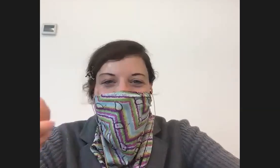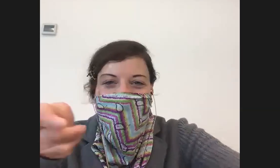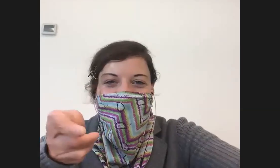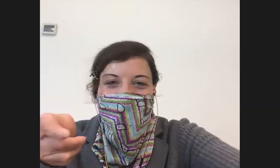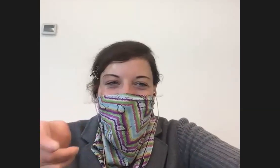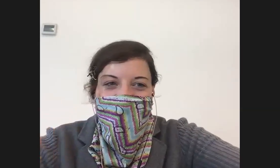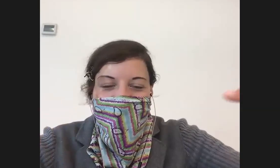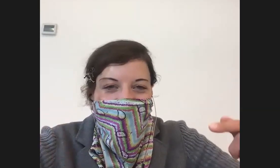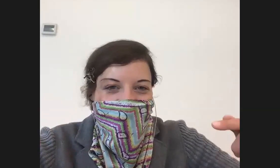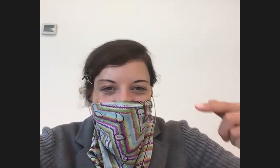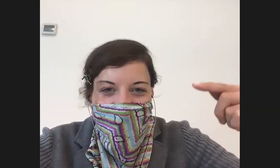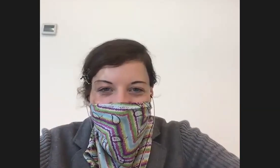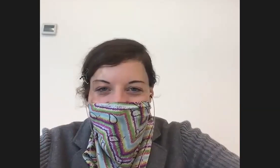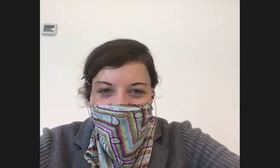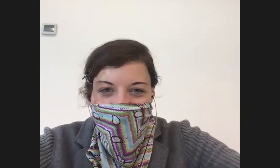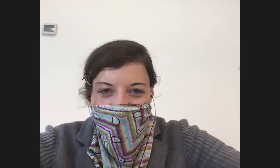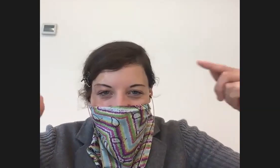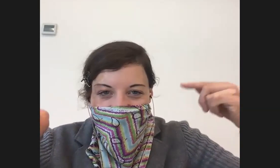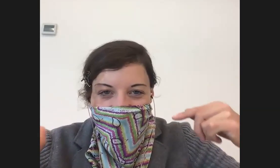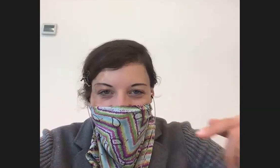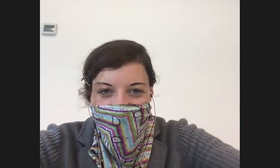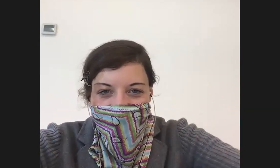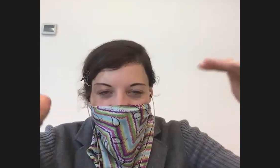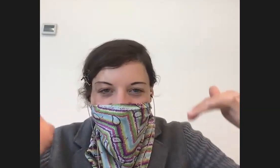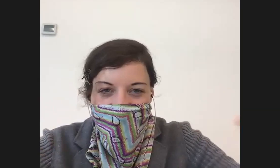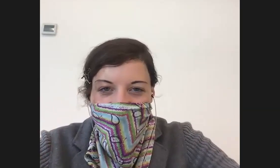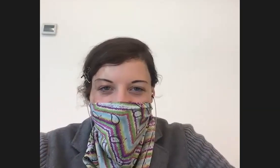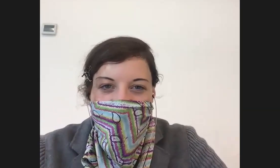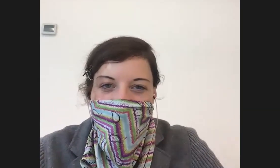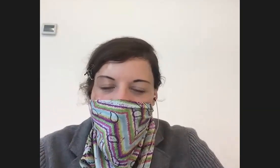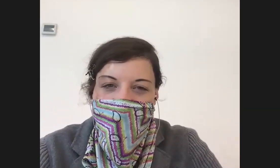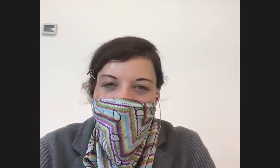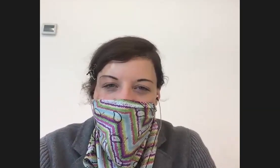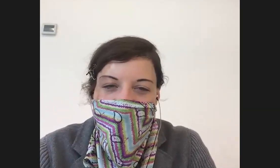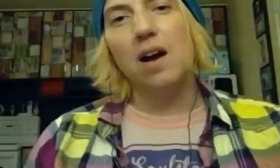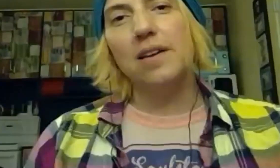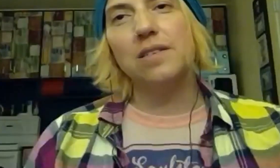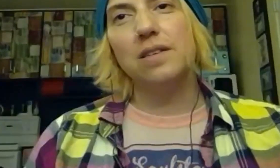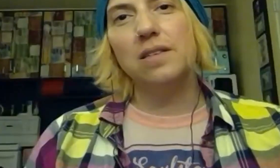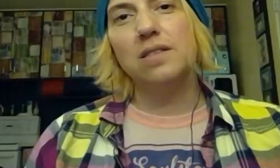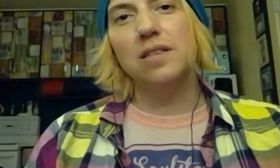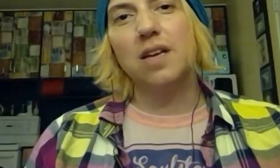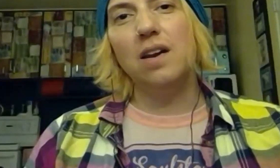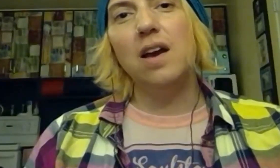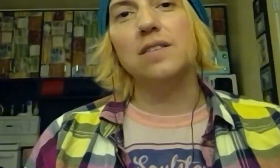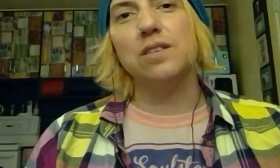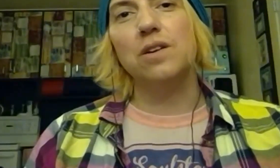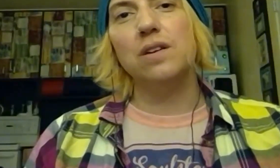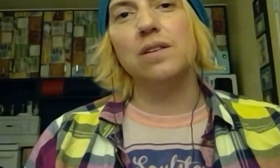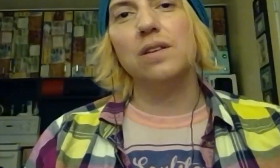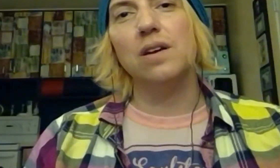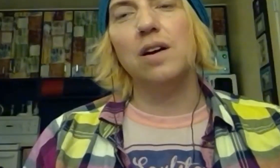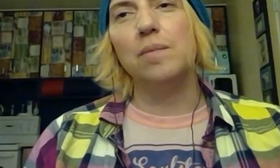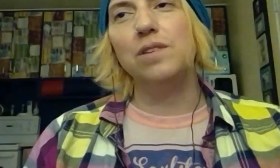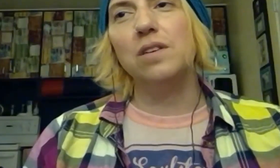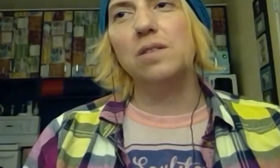get the material feedback from the audience to be able to just, you're really in the flow. Yeah, That's amazing. Yeah. It's kind of nice, you know,